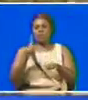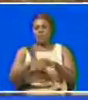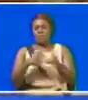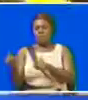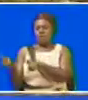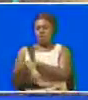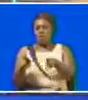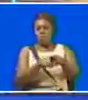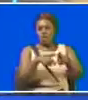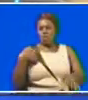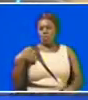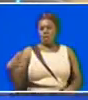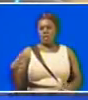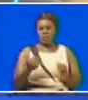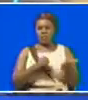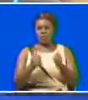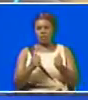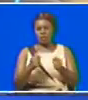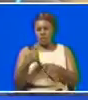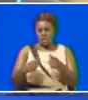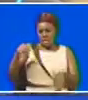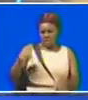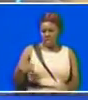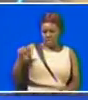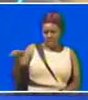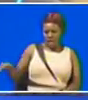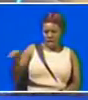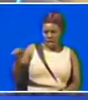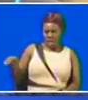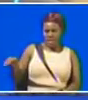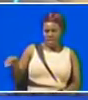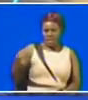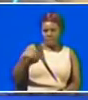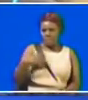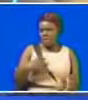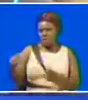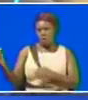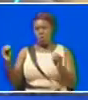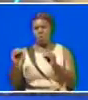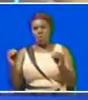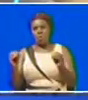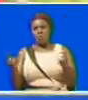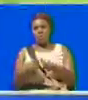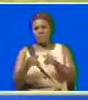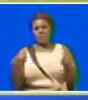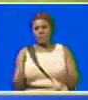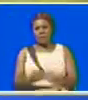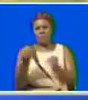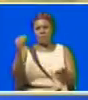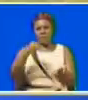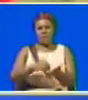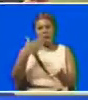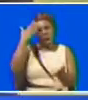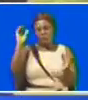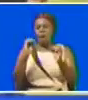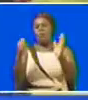to Commonwealth early this year and I didn't go with my coach and same thing again has happened again. I don't know